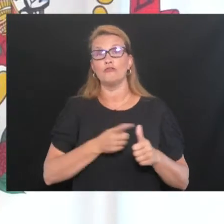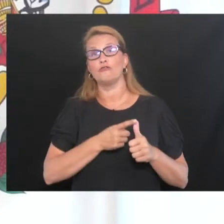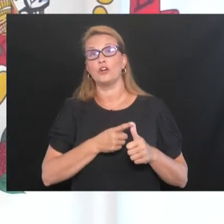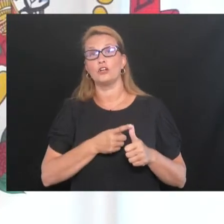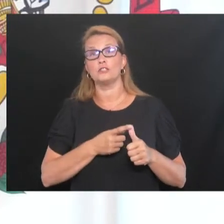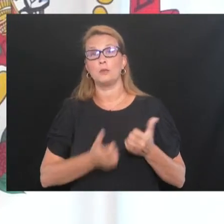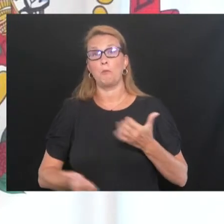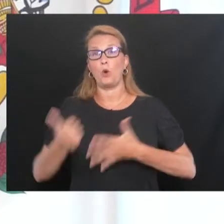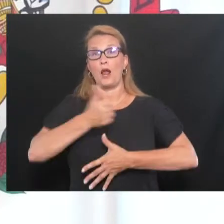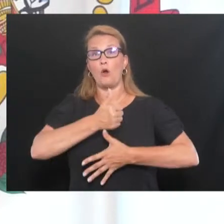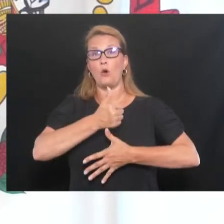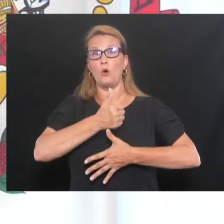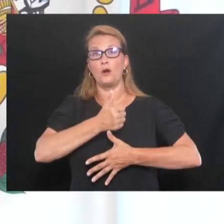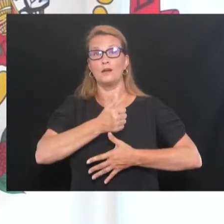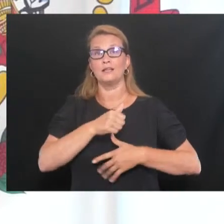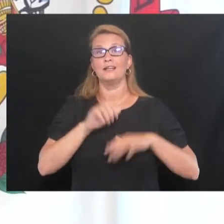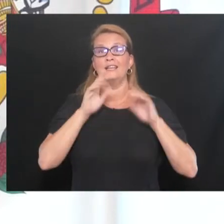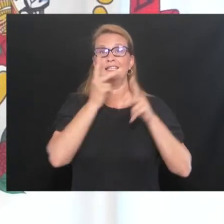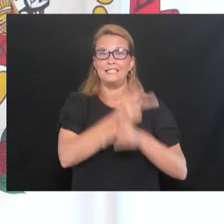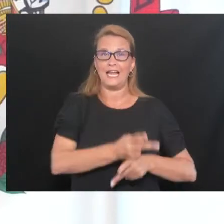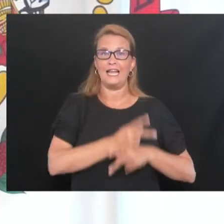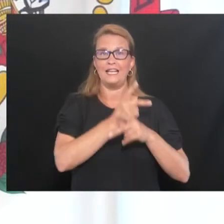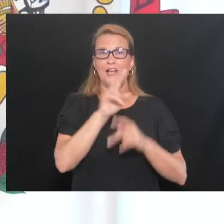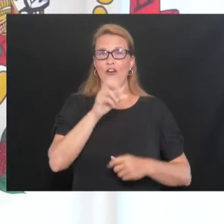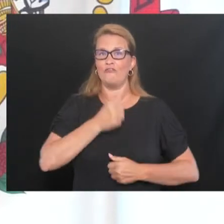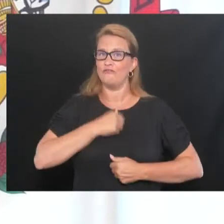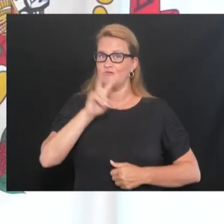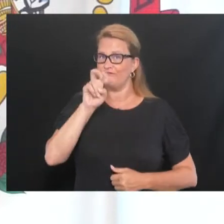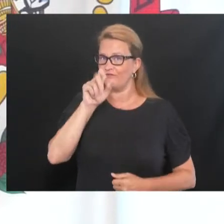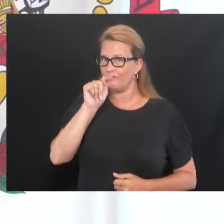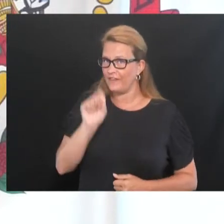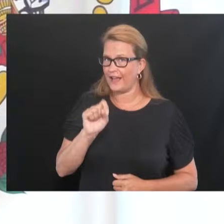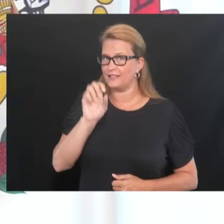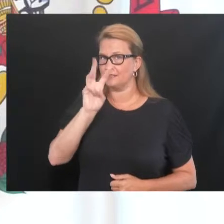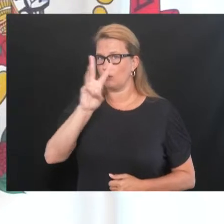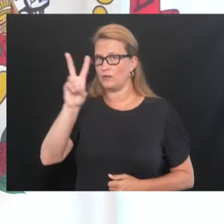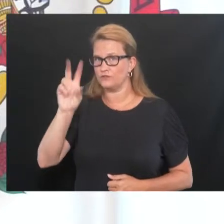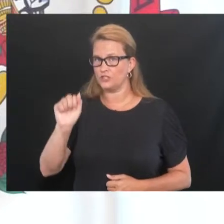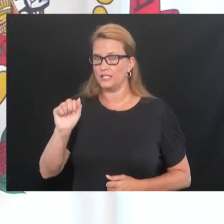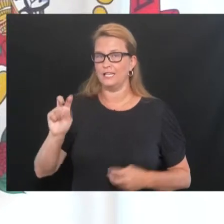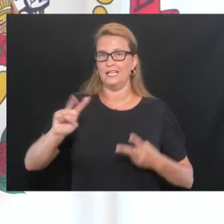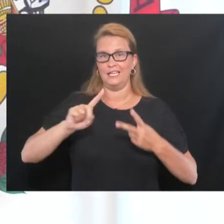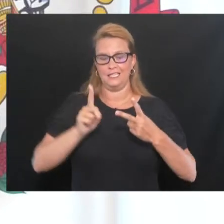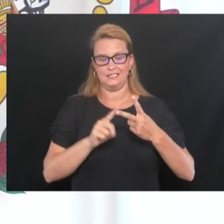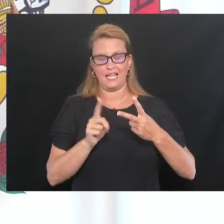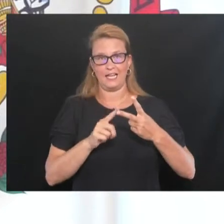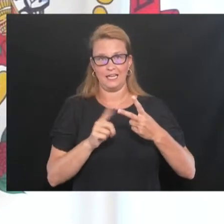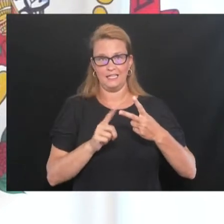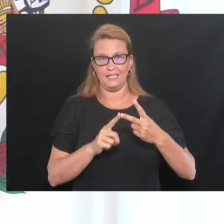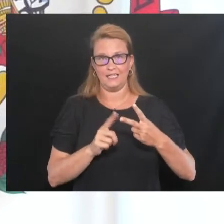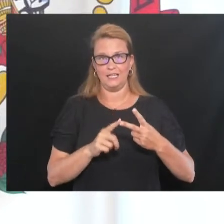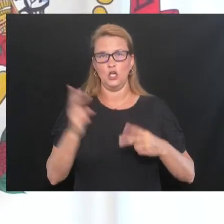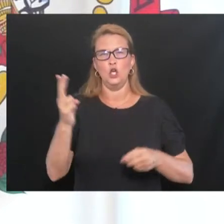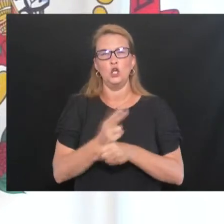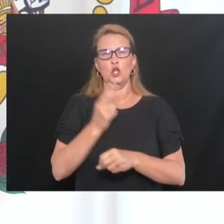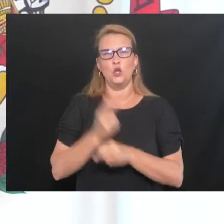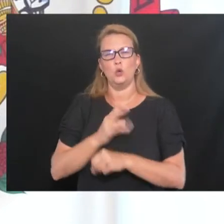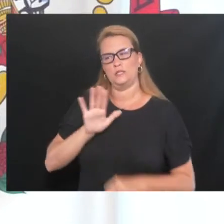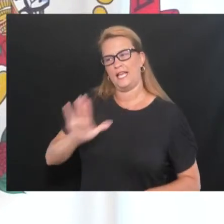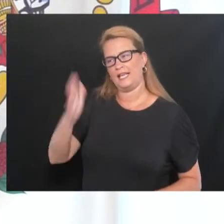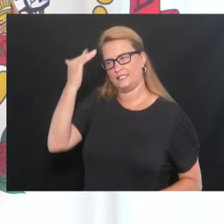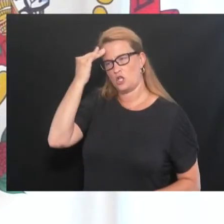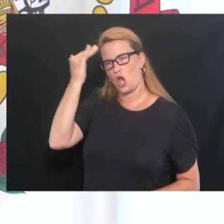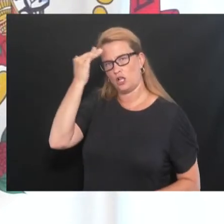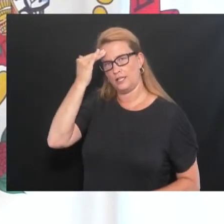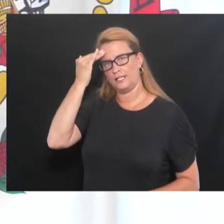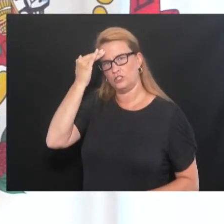of the great vets of West Virginia, and second priority is to use his knowledge and experience on a